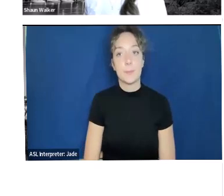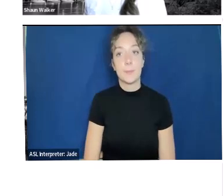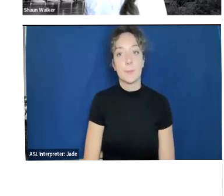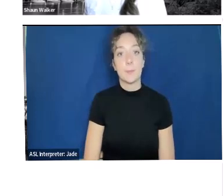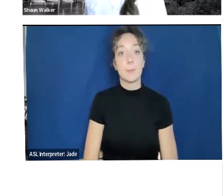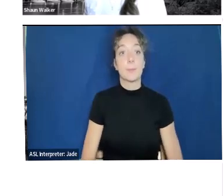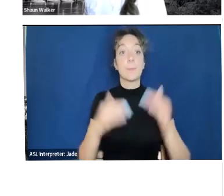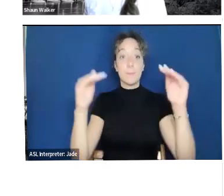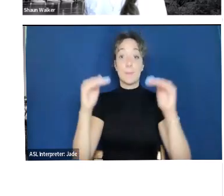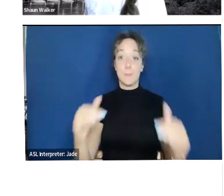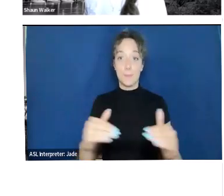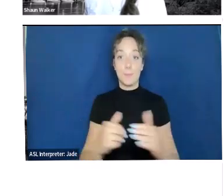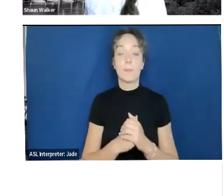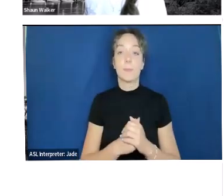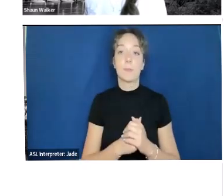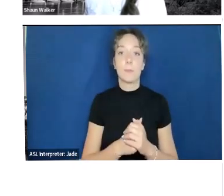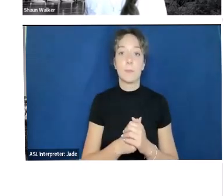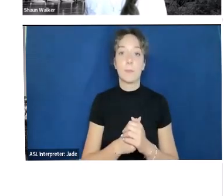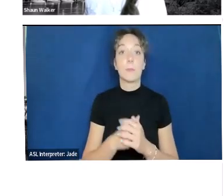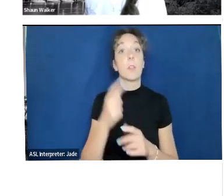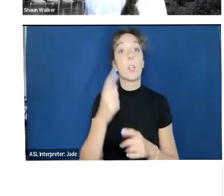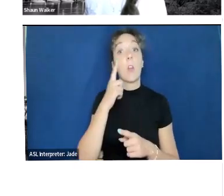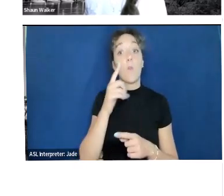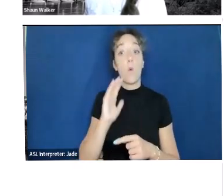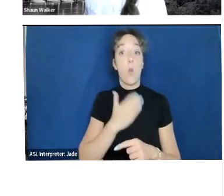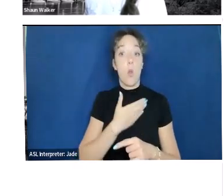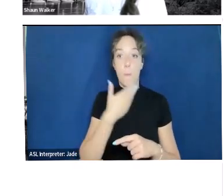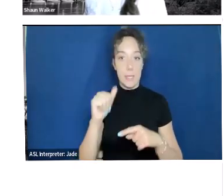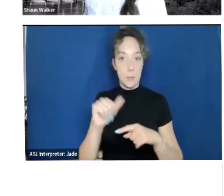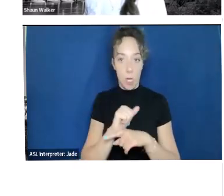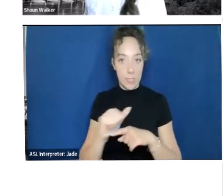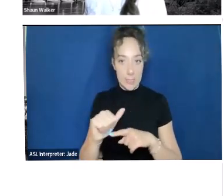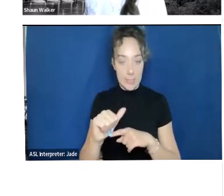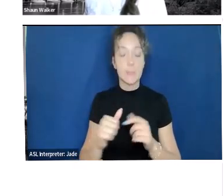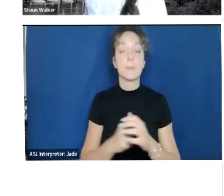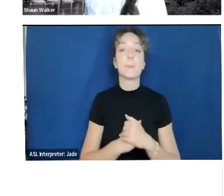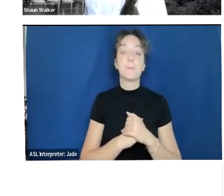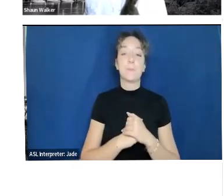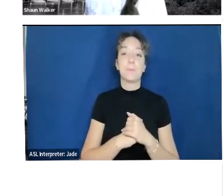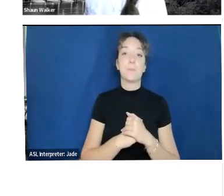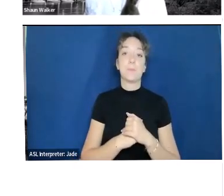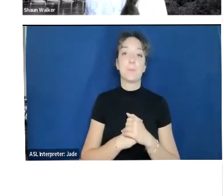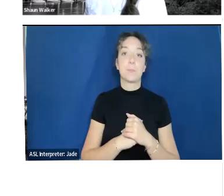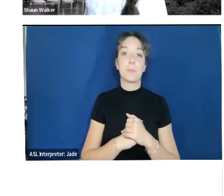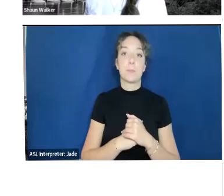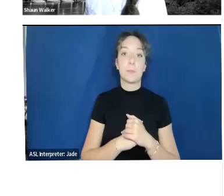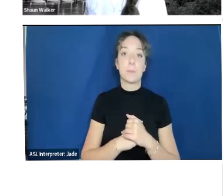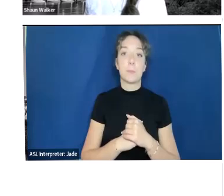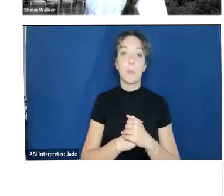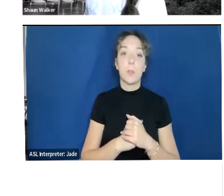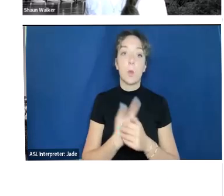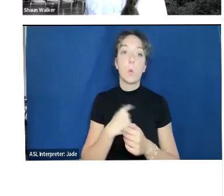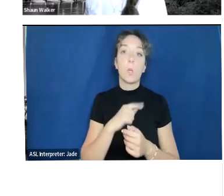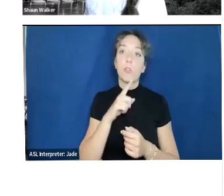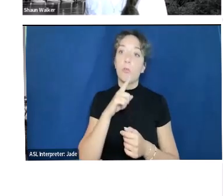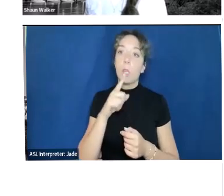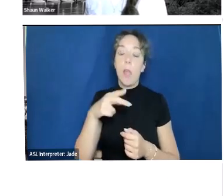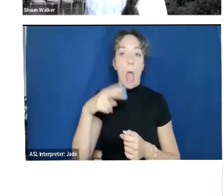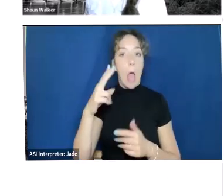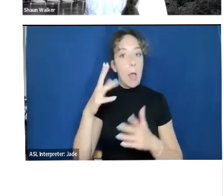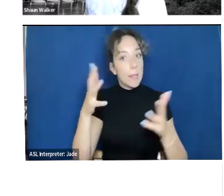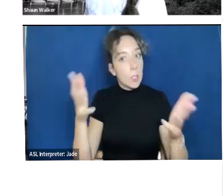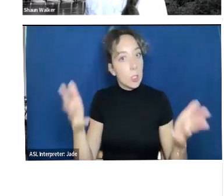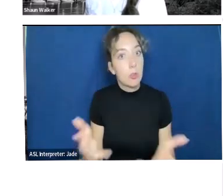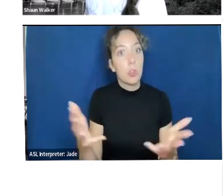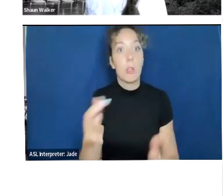Next, for our best practices. As always, we highly encourage LEAs to complete